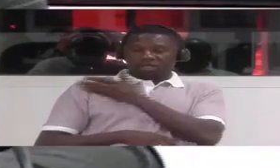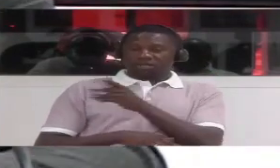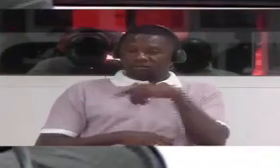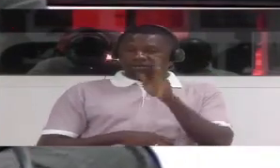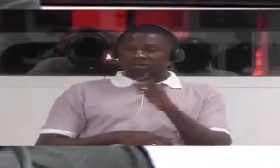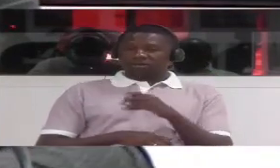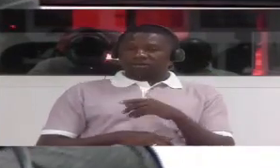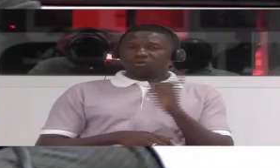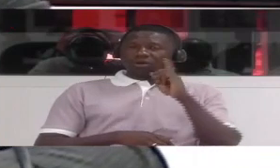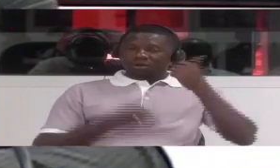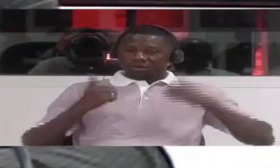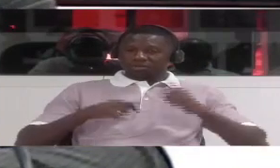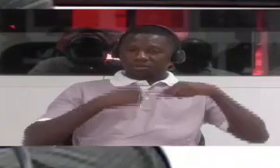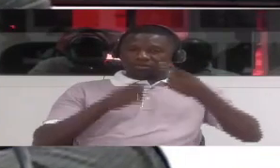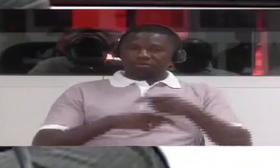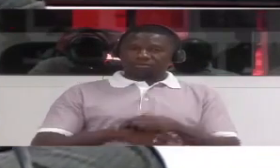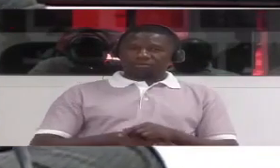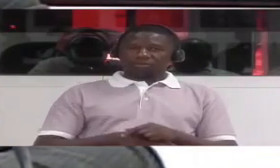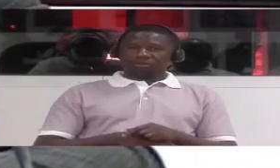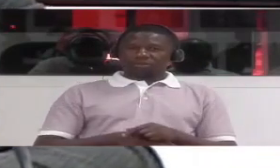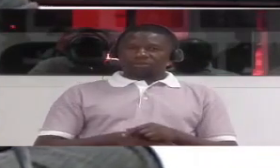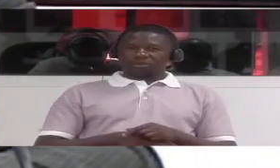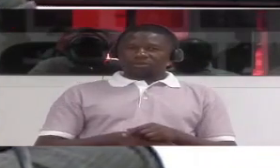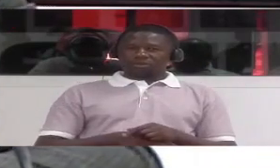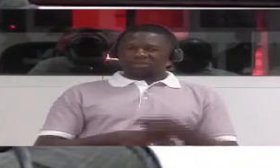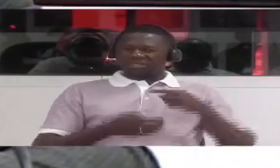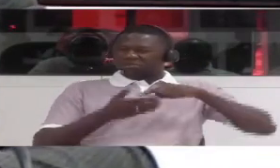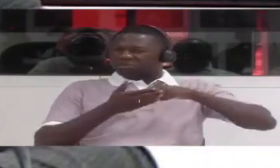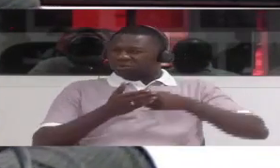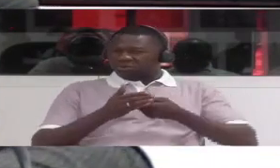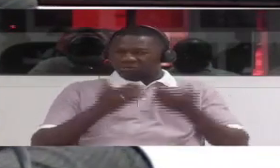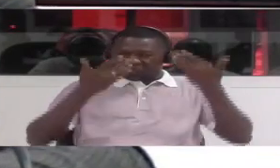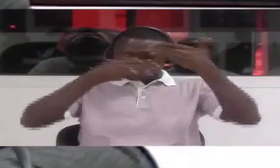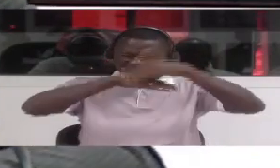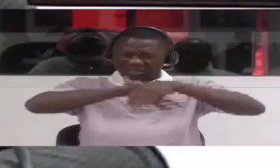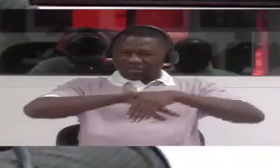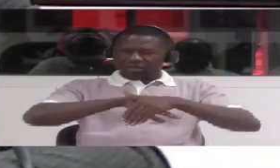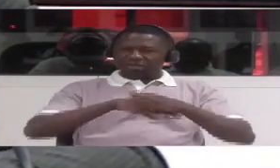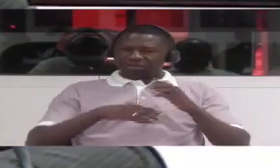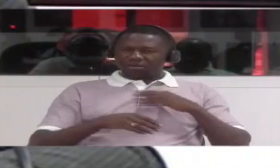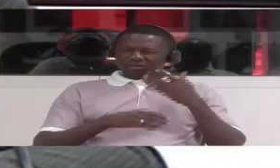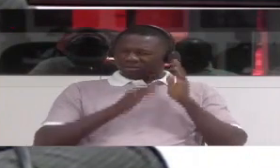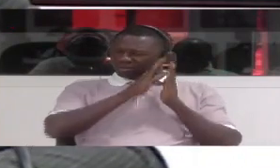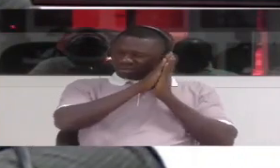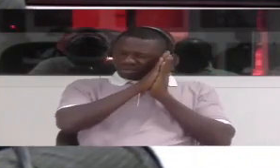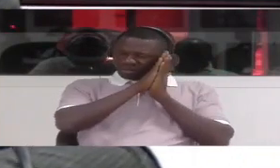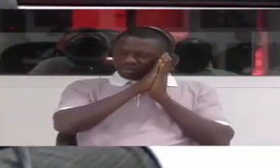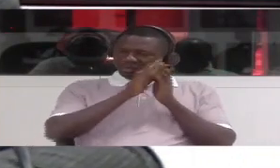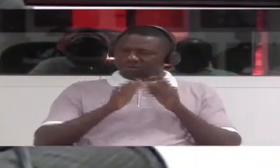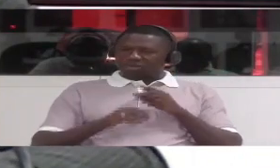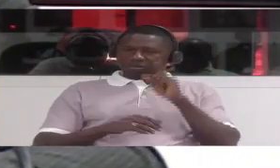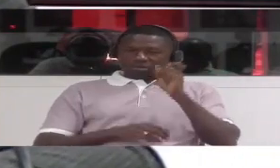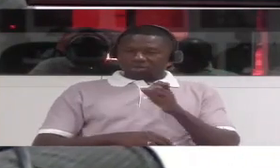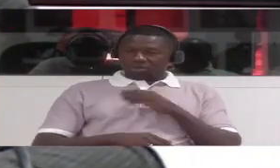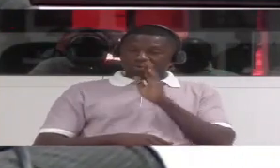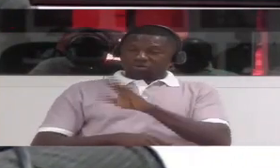night, about 2 a.m. or something like that, somebody, I was sleeping actually, I was woke from sleep. Somebody woke me up and said, yes, come.